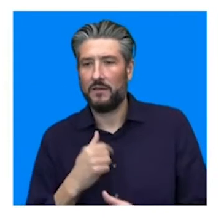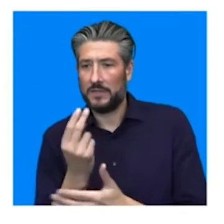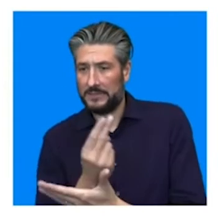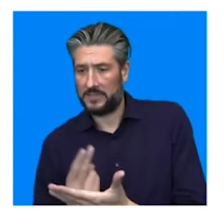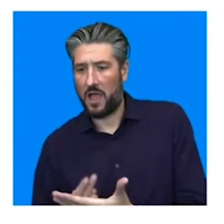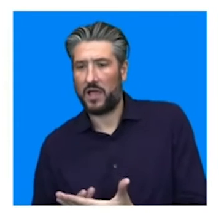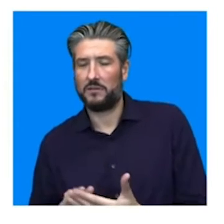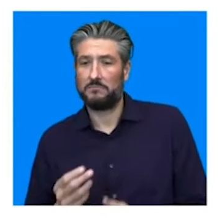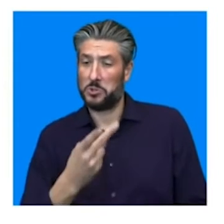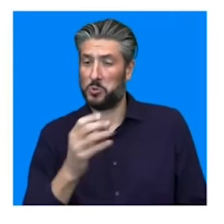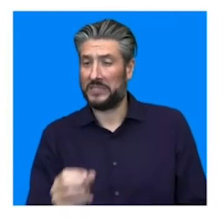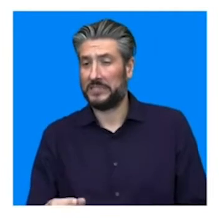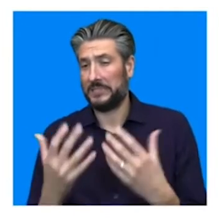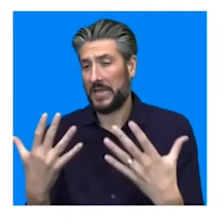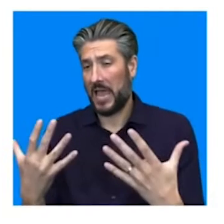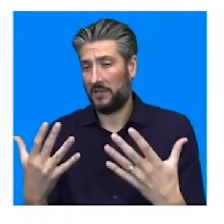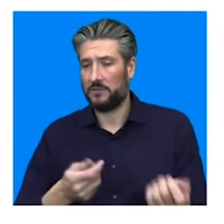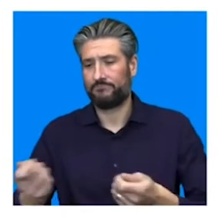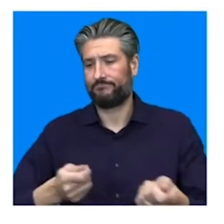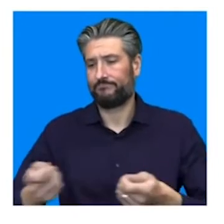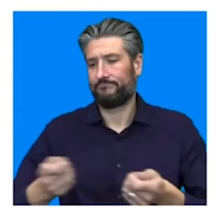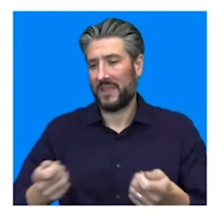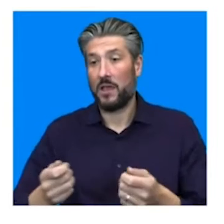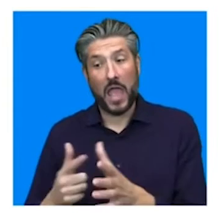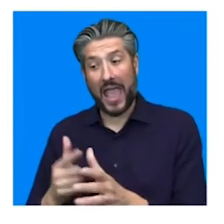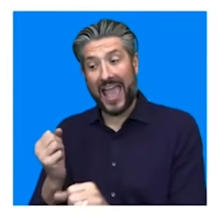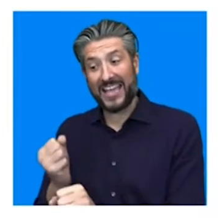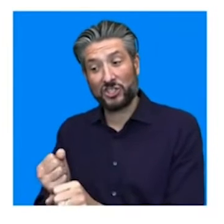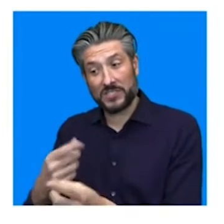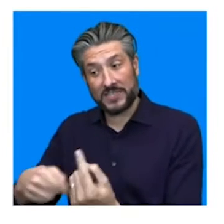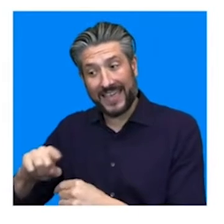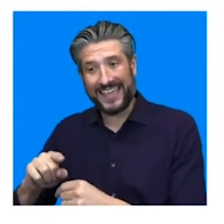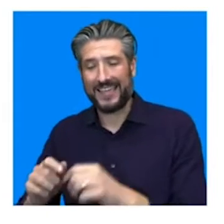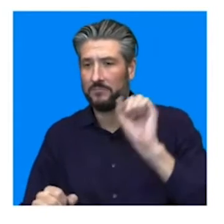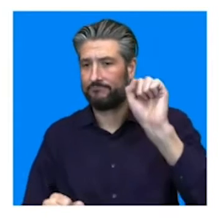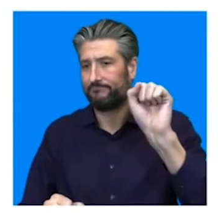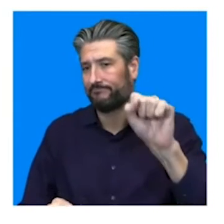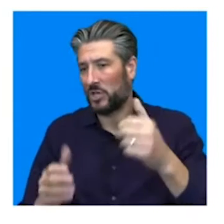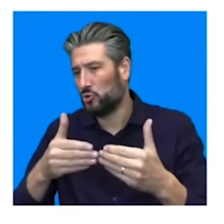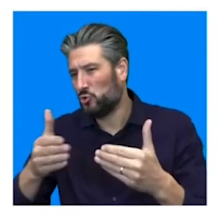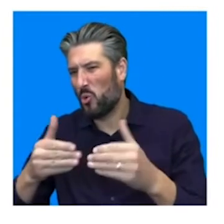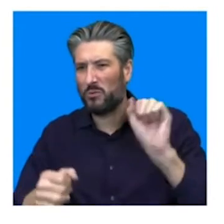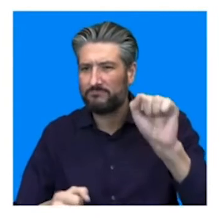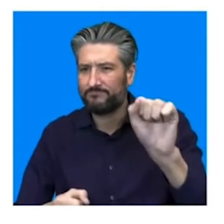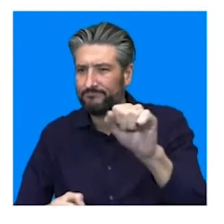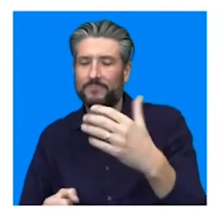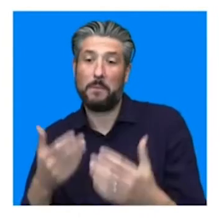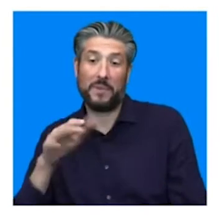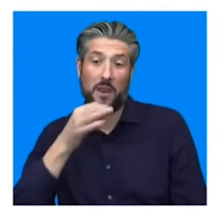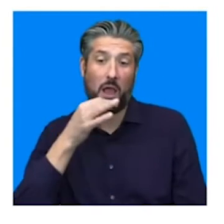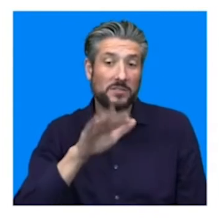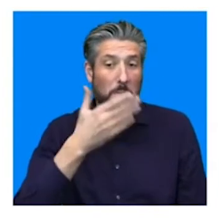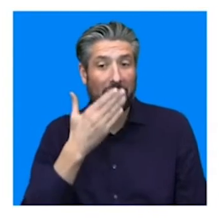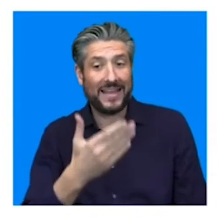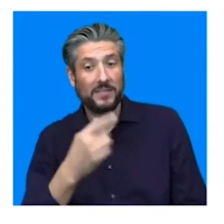conducted in 2010. We got an agency to knock on people's doors, and they gave them this vision test chart that you can see. This is myself on